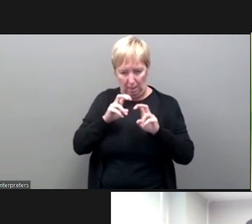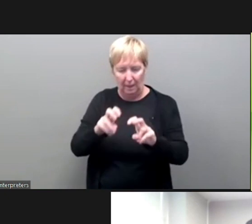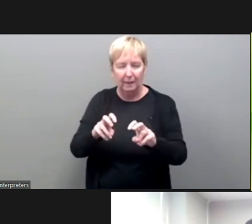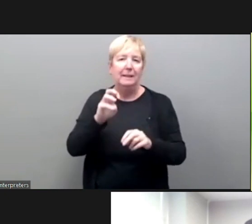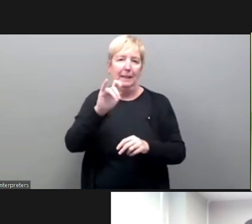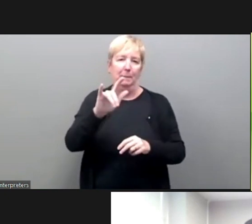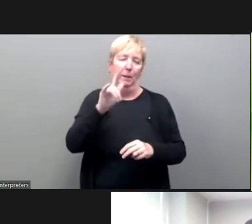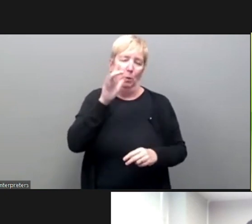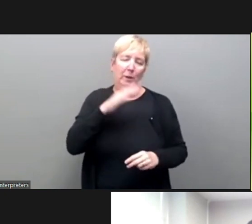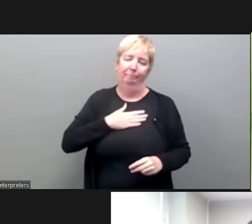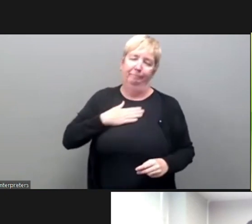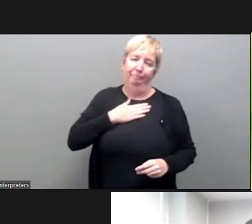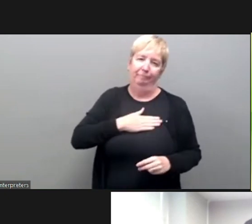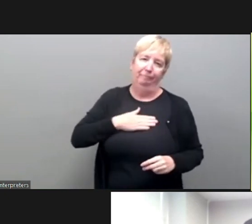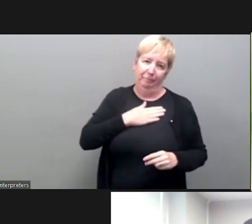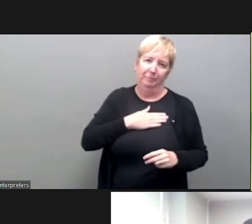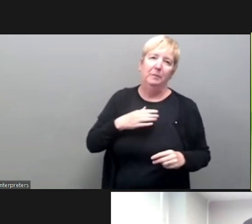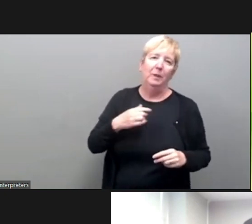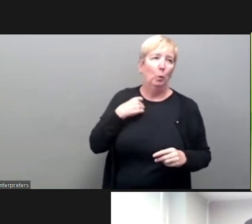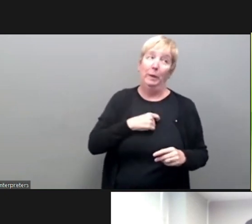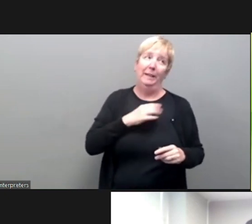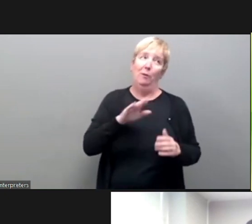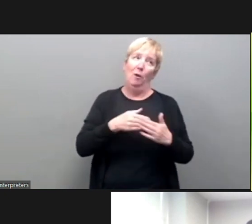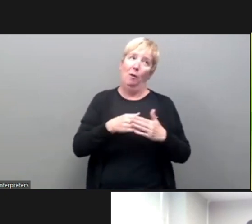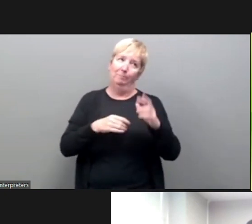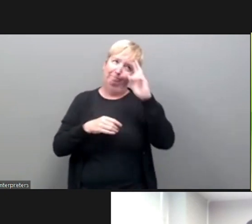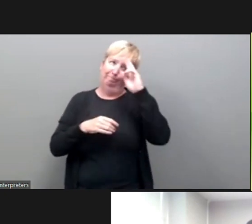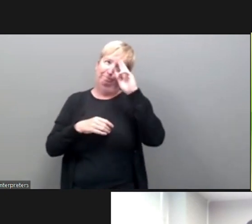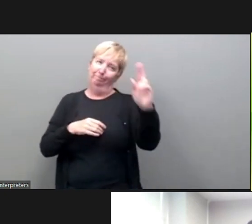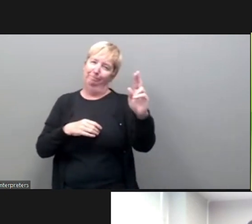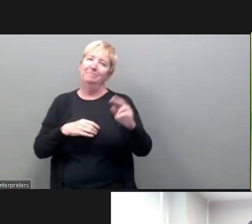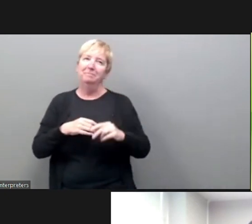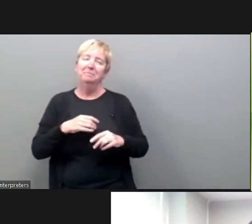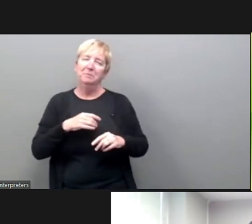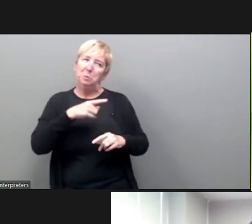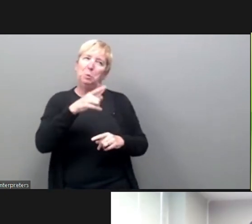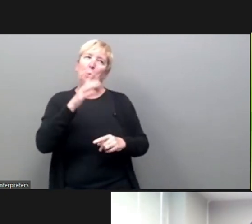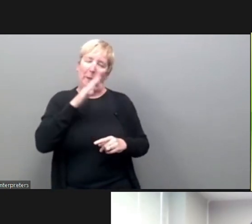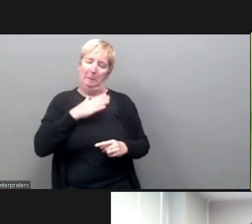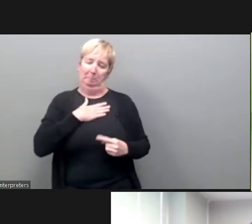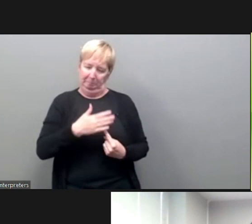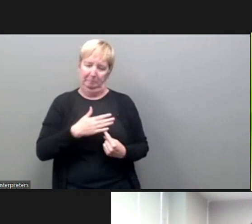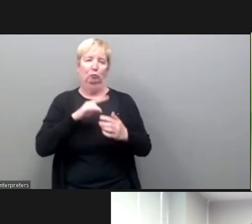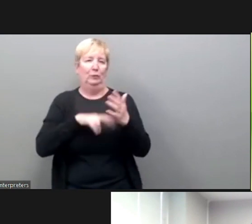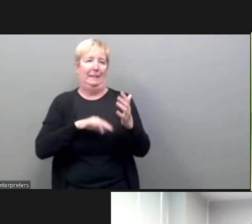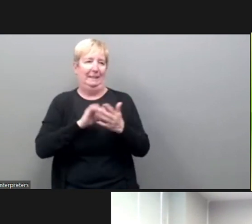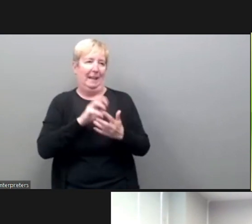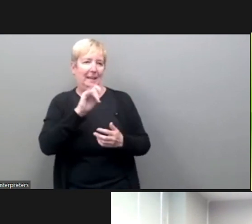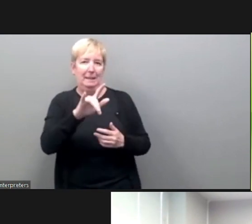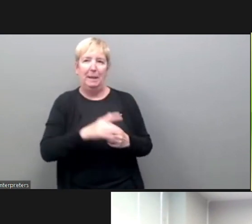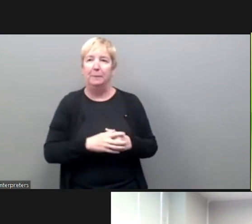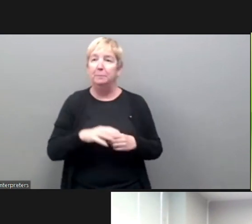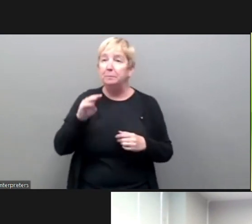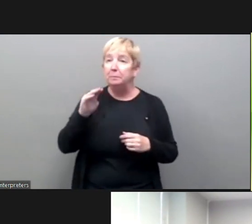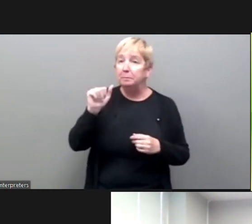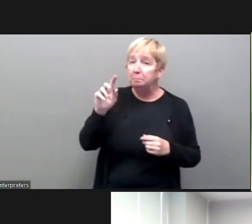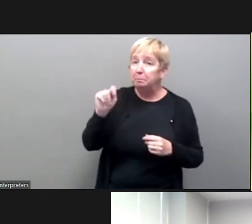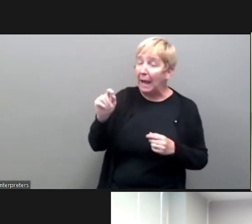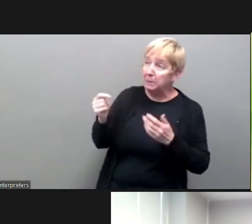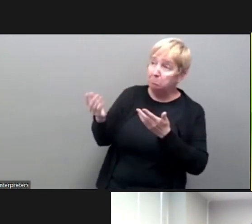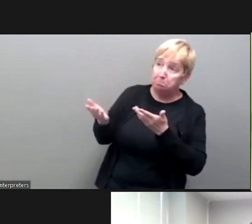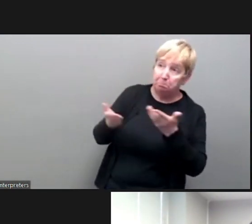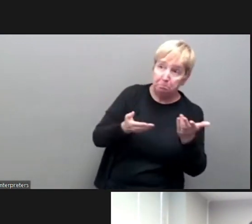enjoyable, and we all admire you that you will. Matt, is there anyone else who's raised their